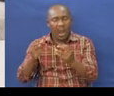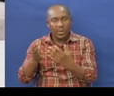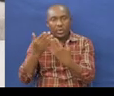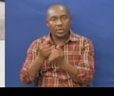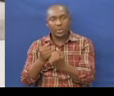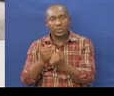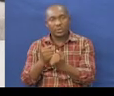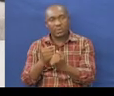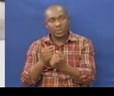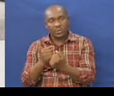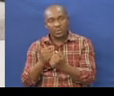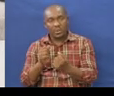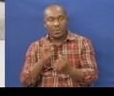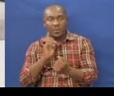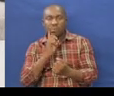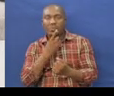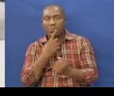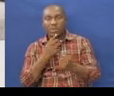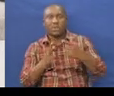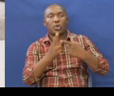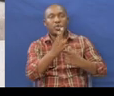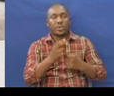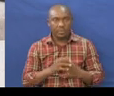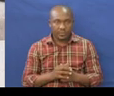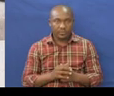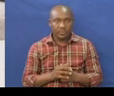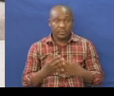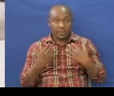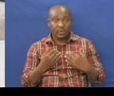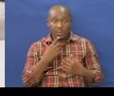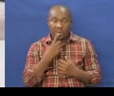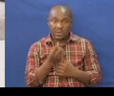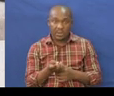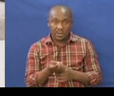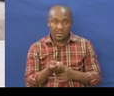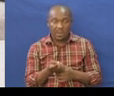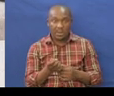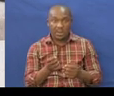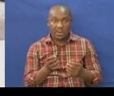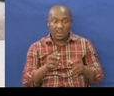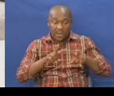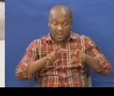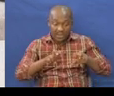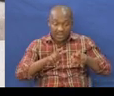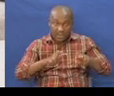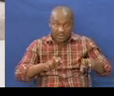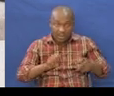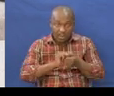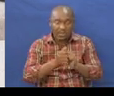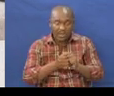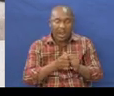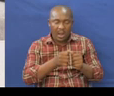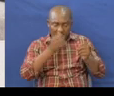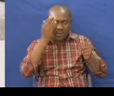say the research problem is the issue that you have